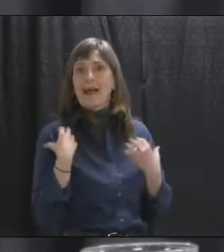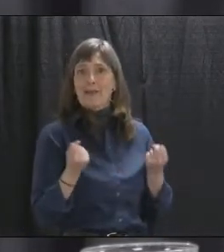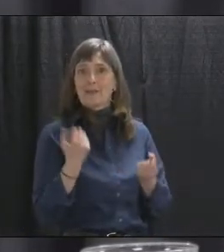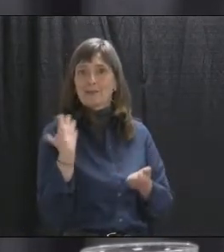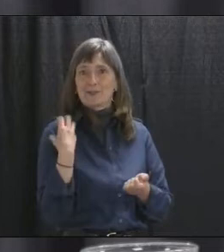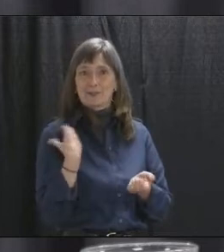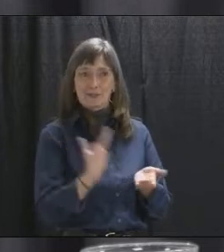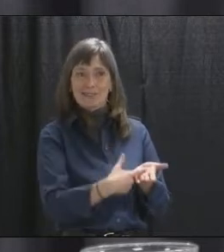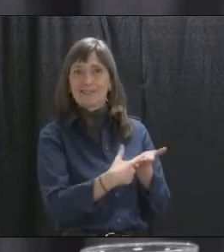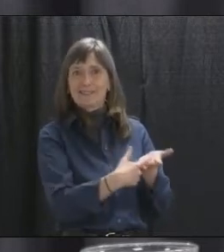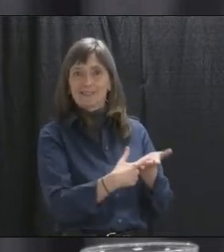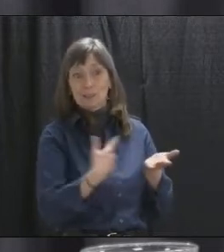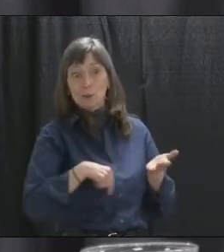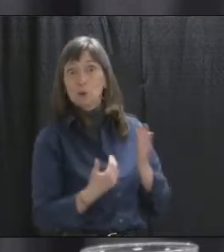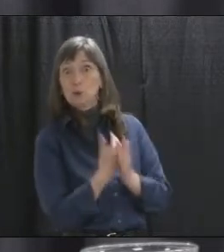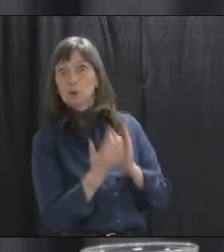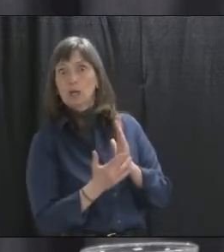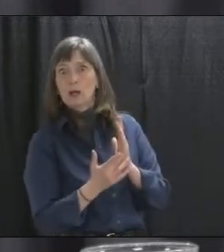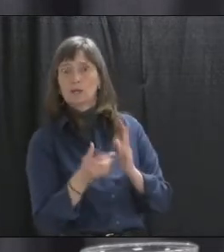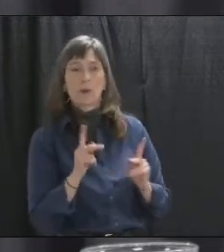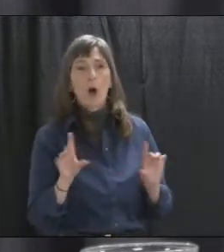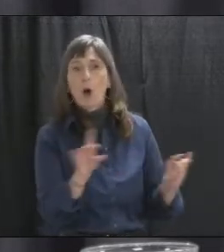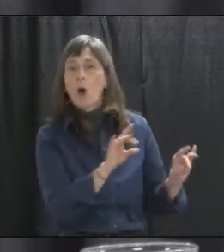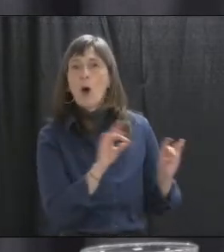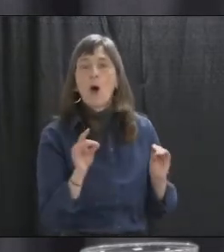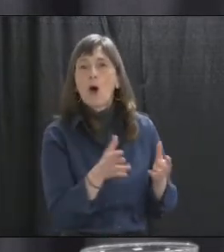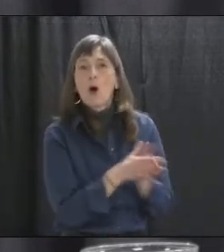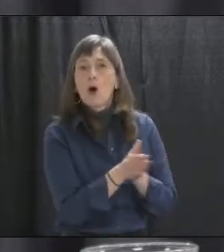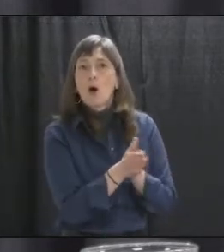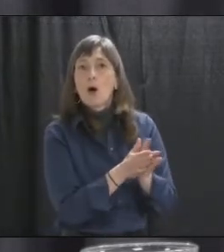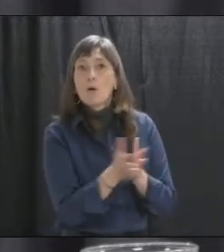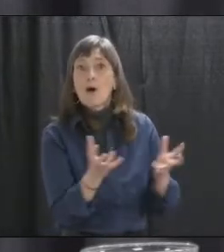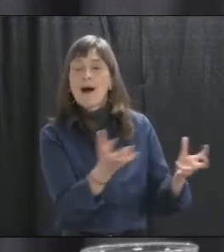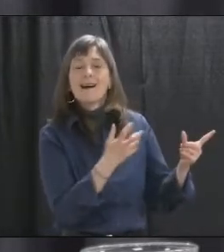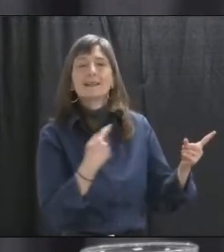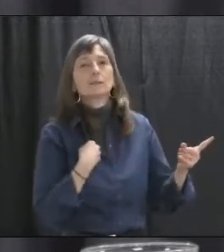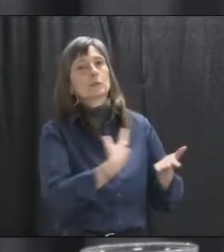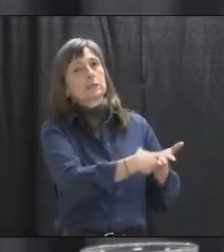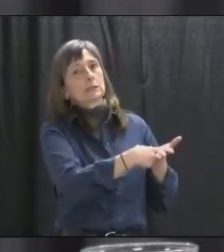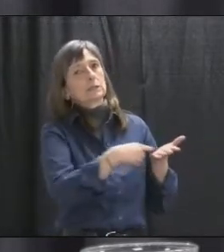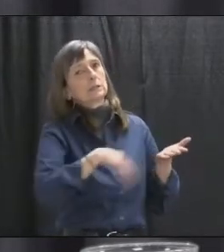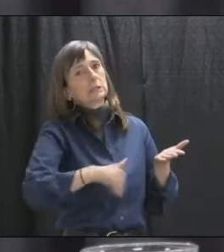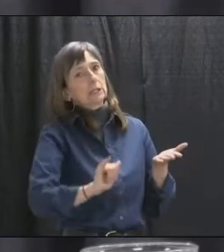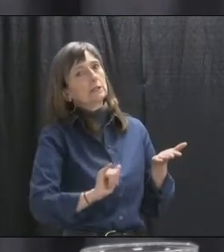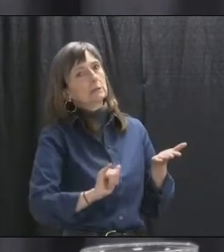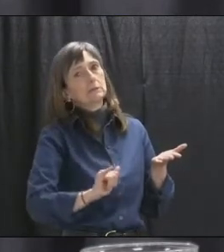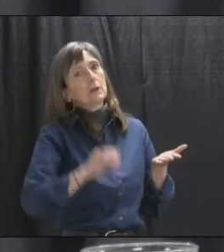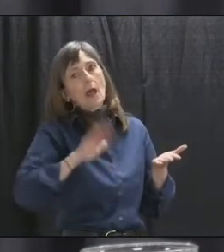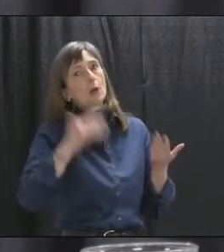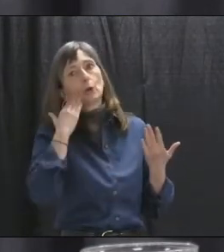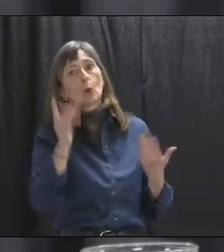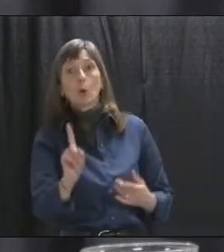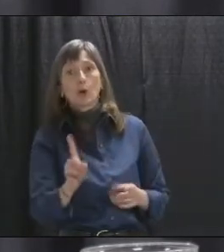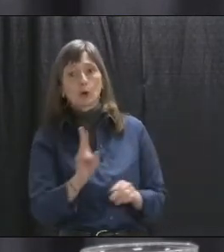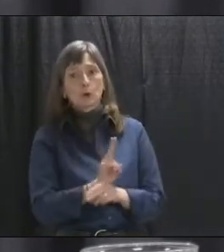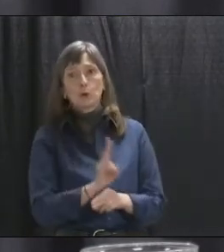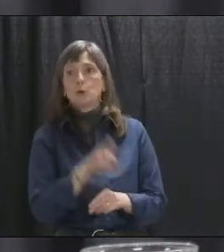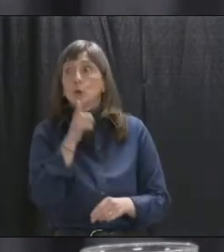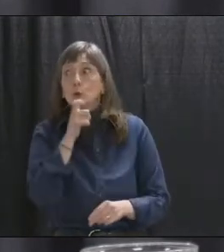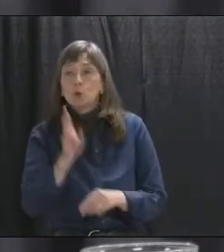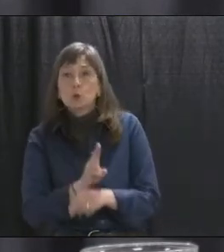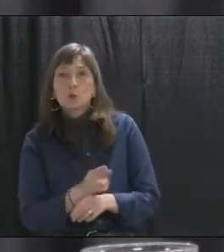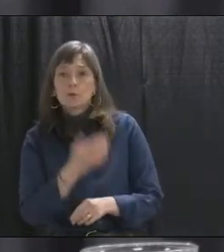discussion because obviously people are really interested in its usability. That has not yet been defined. One of the challenges